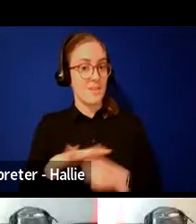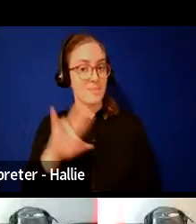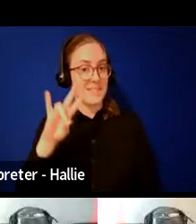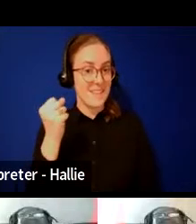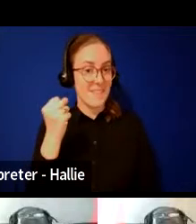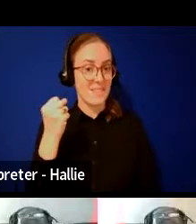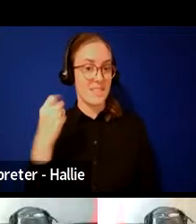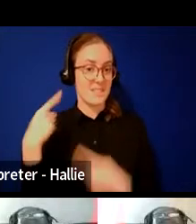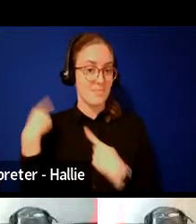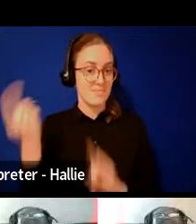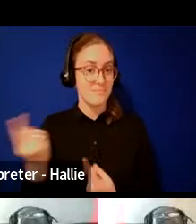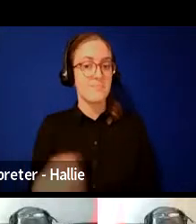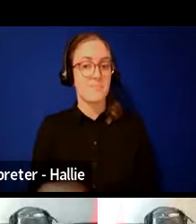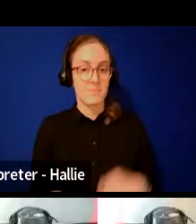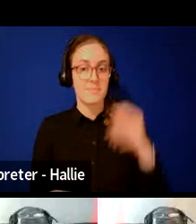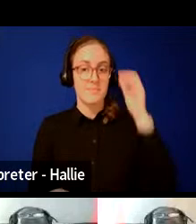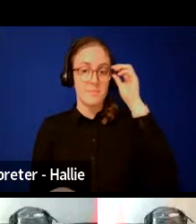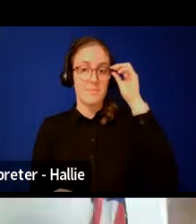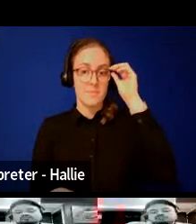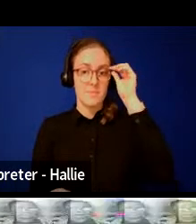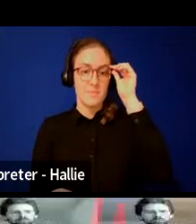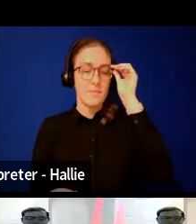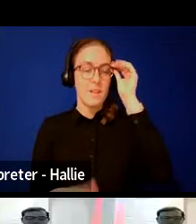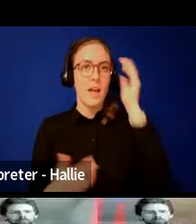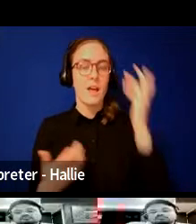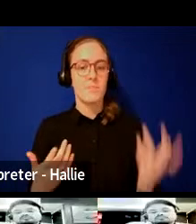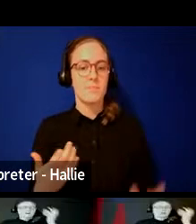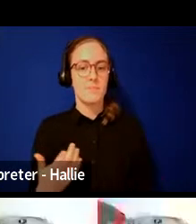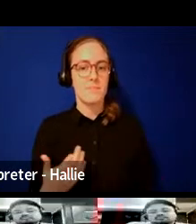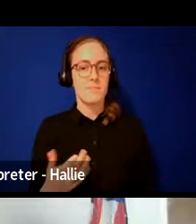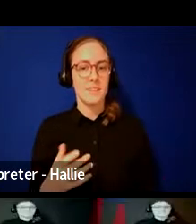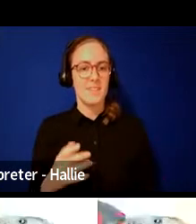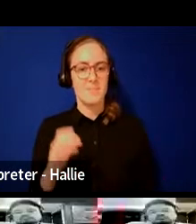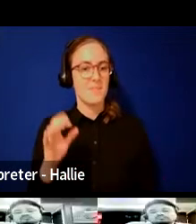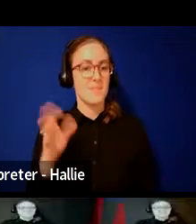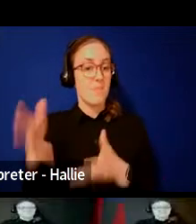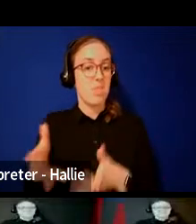70s. And it's been like that.